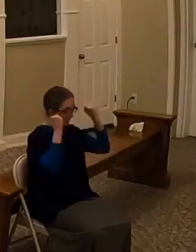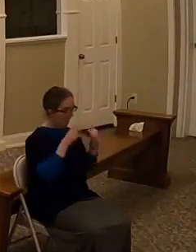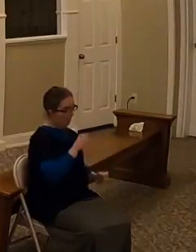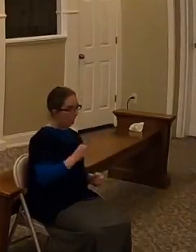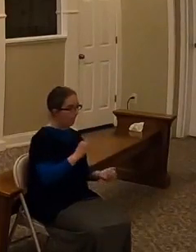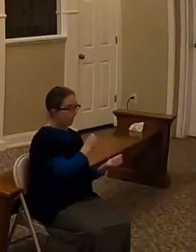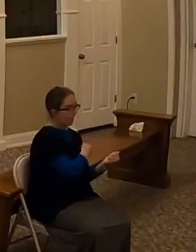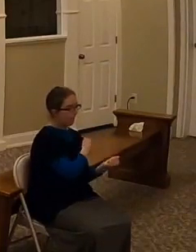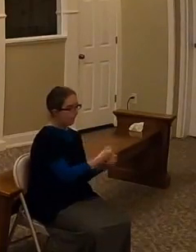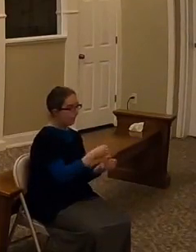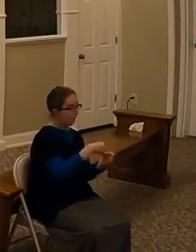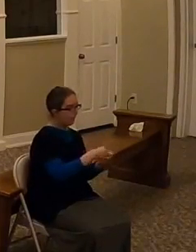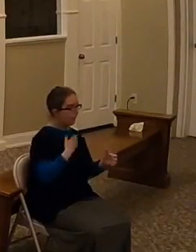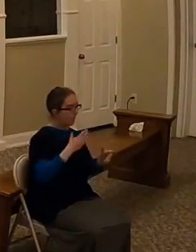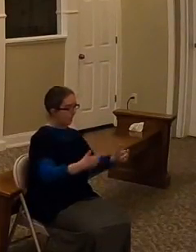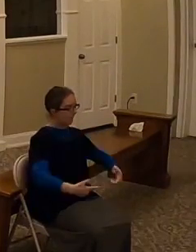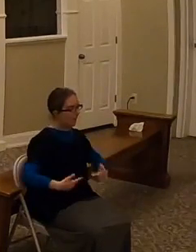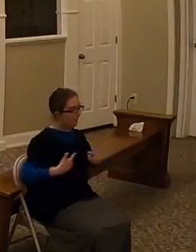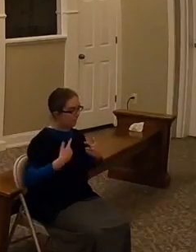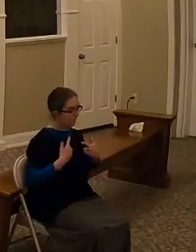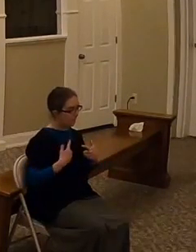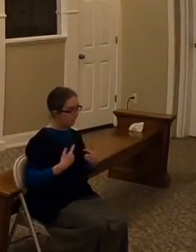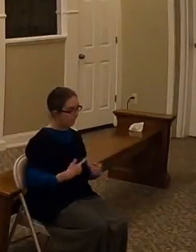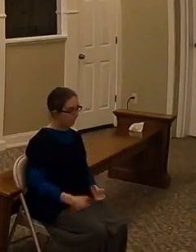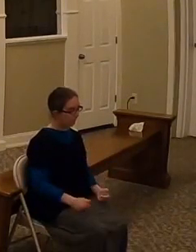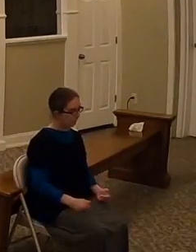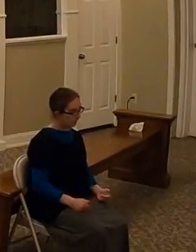authority in my life.